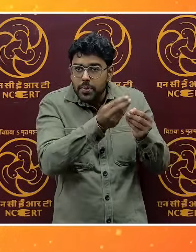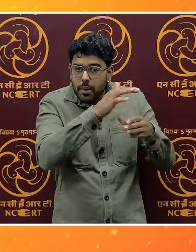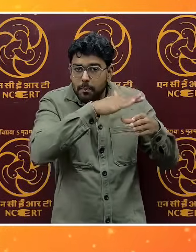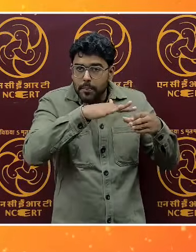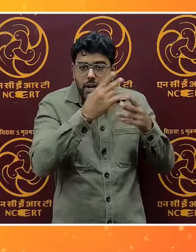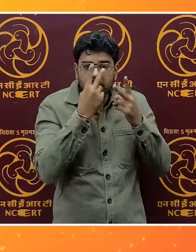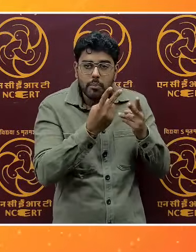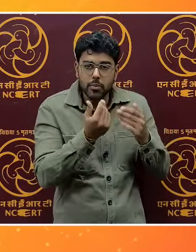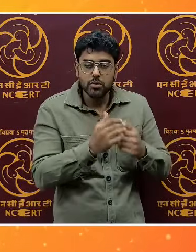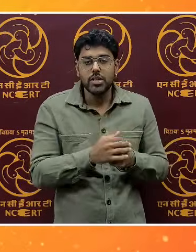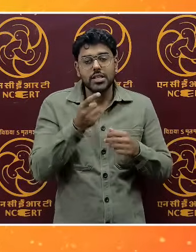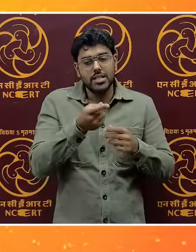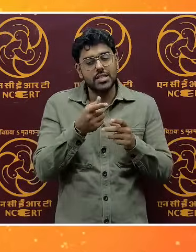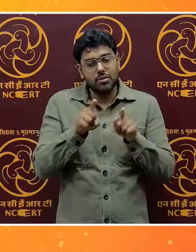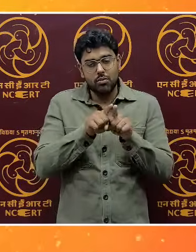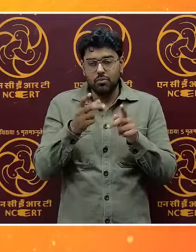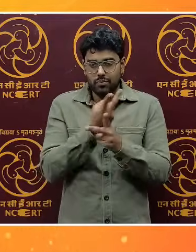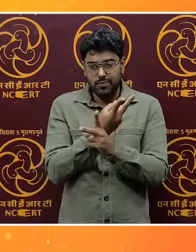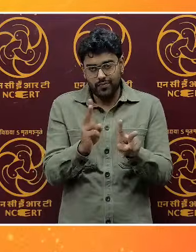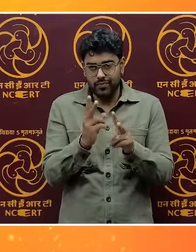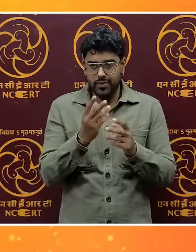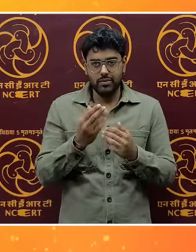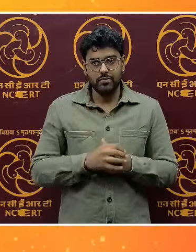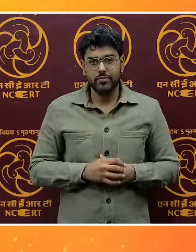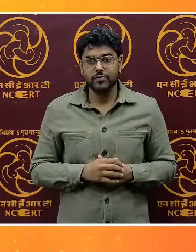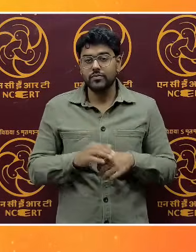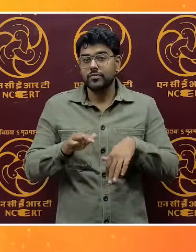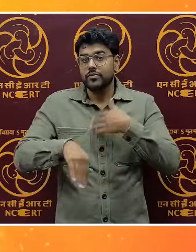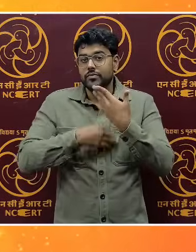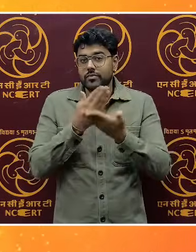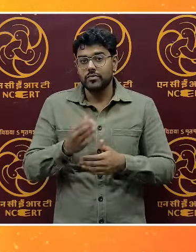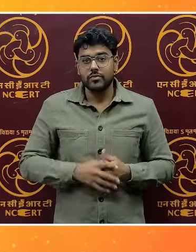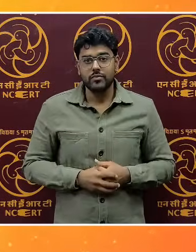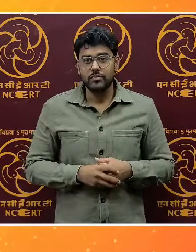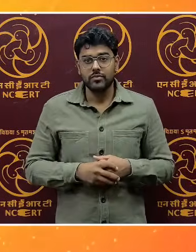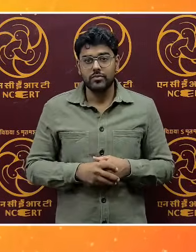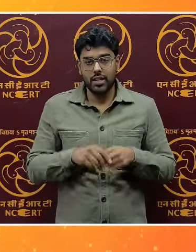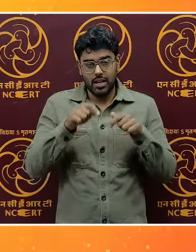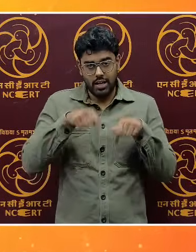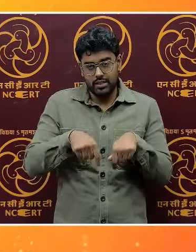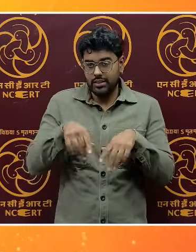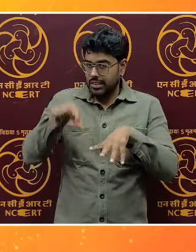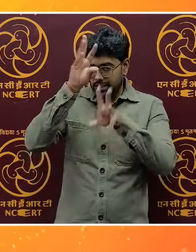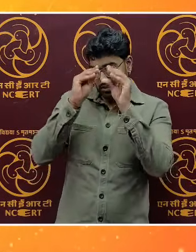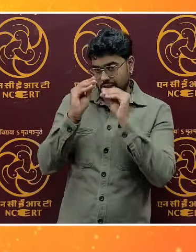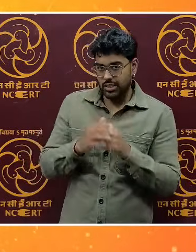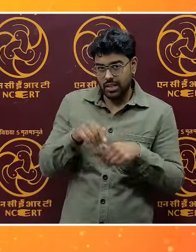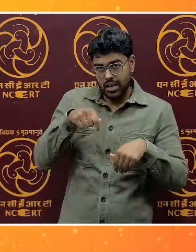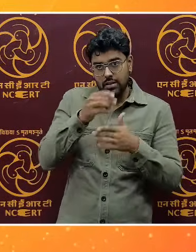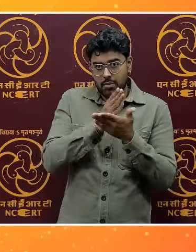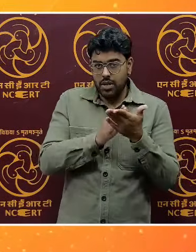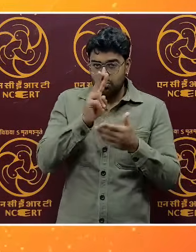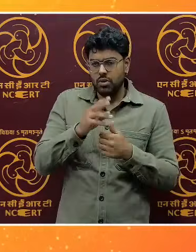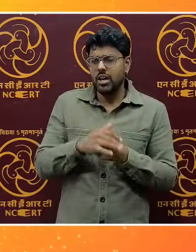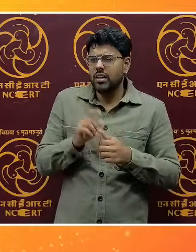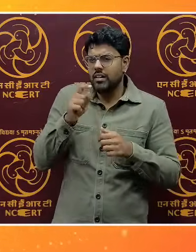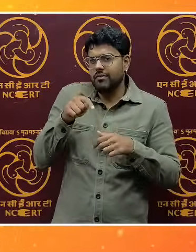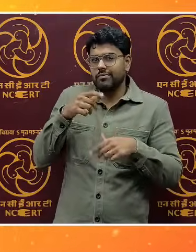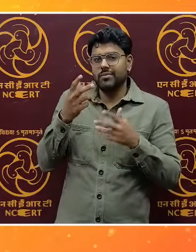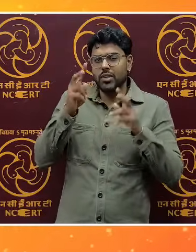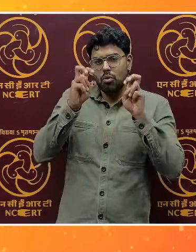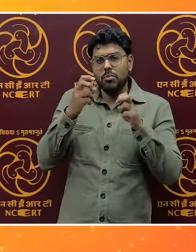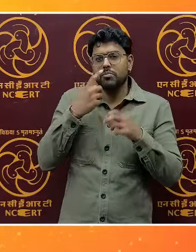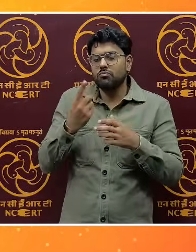we differentiated between these, and next we'll learn today in part 2. And ma'am, since the